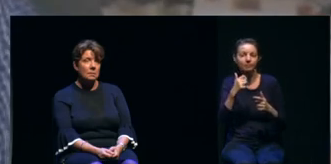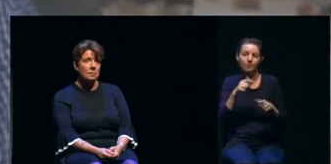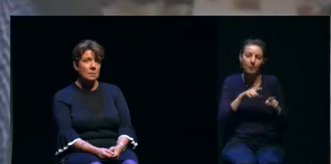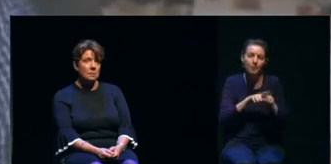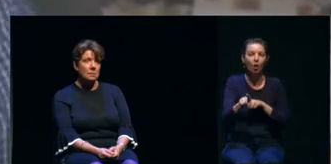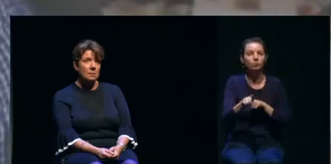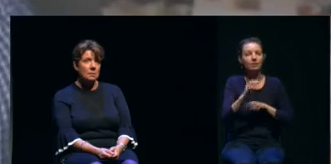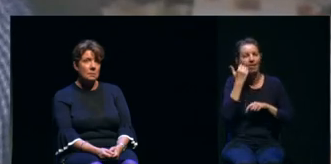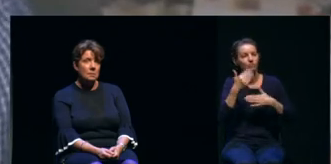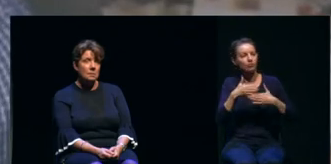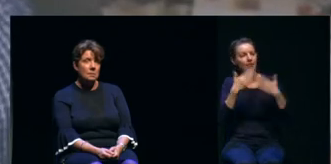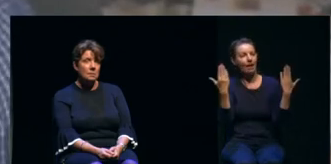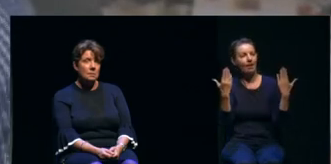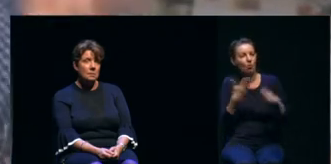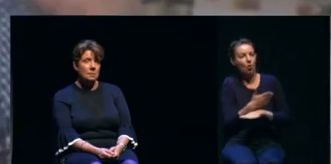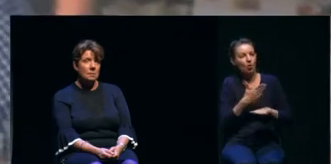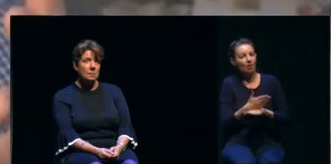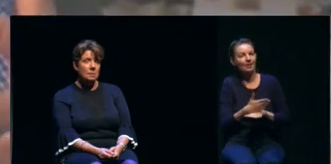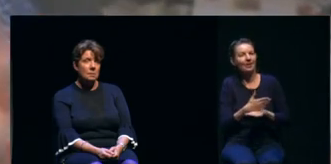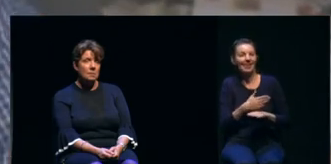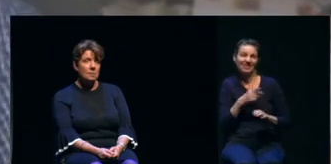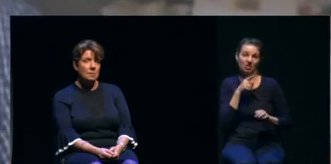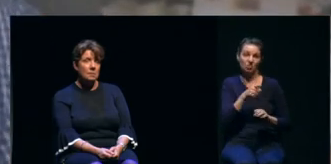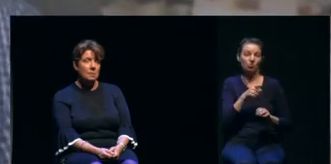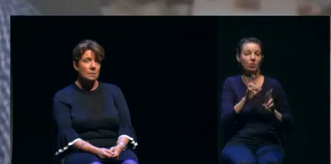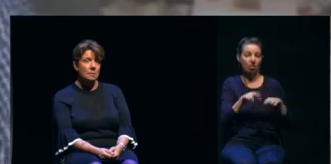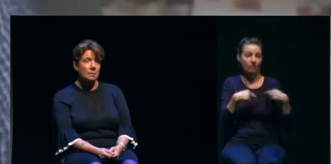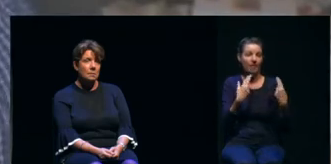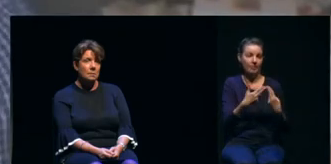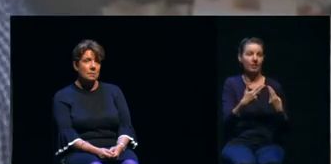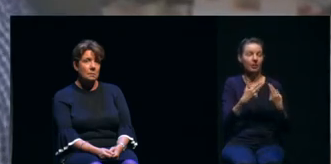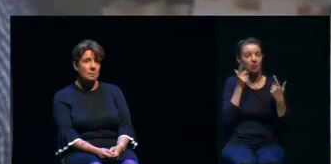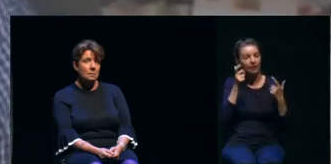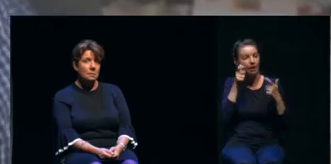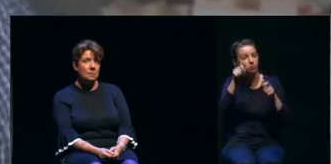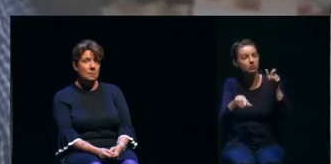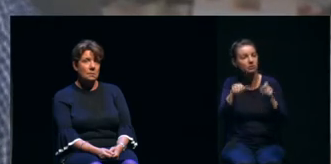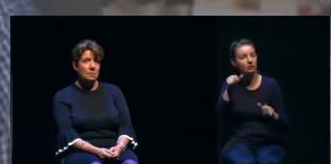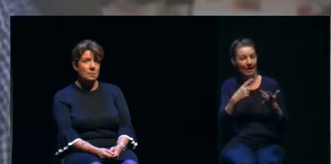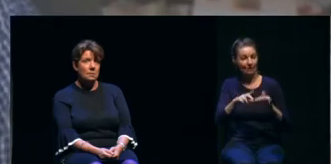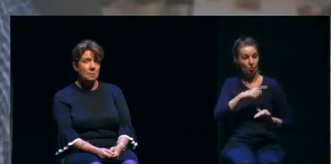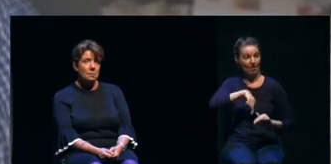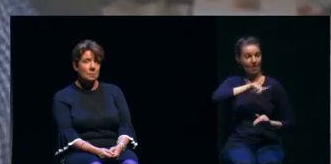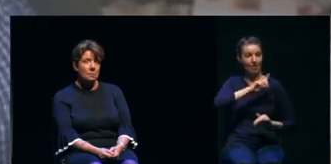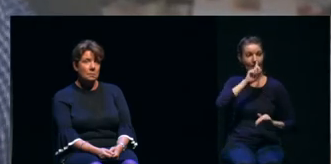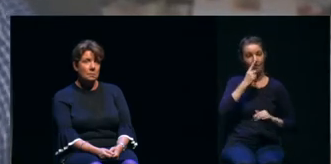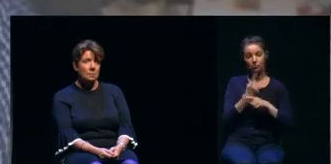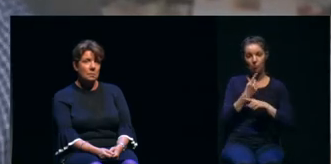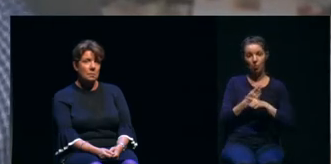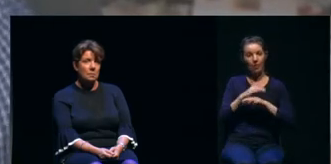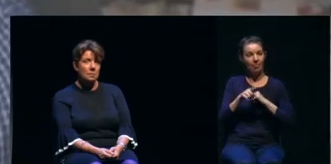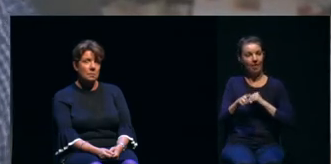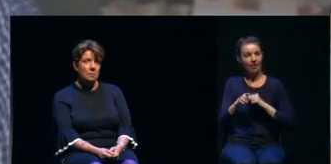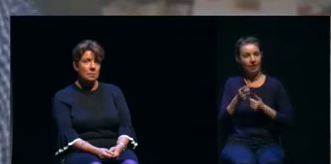making of that child better is you. It's the family. Those are the carers. And if we aren't able to talk about this and if we don't know how to